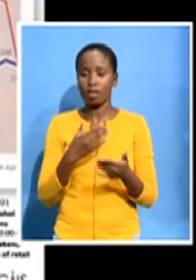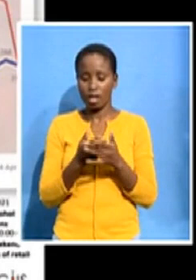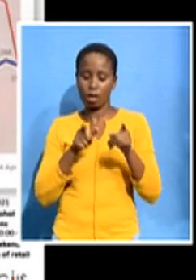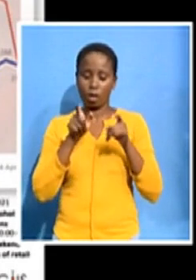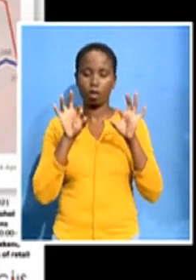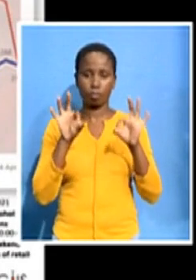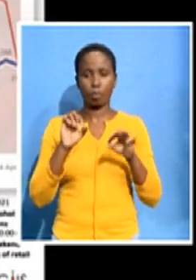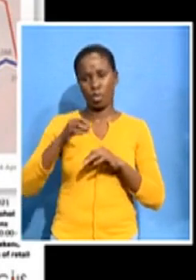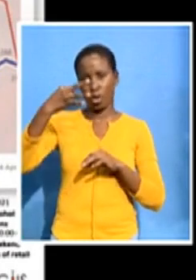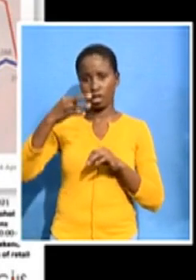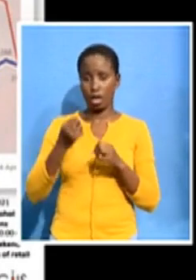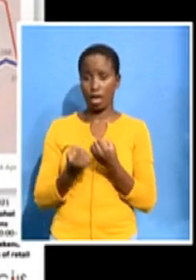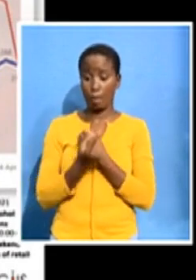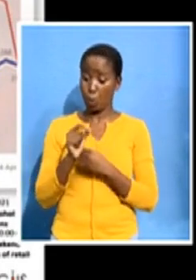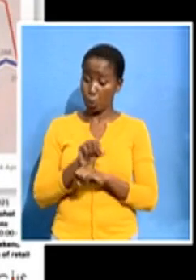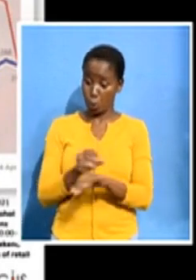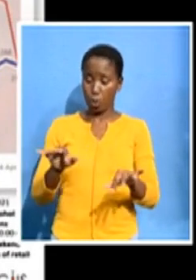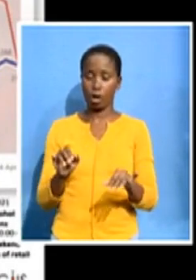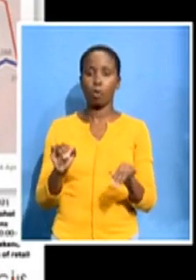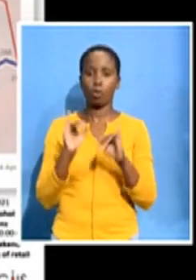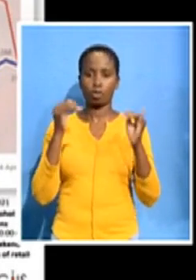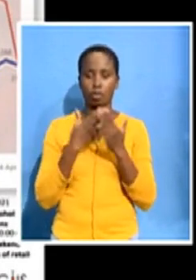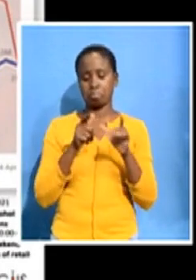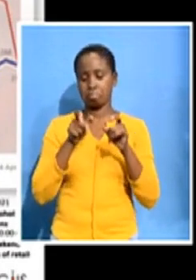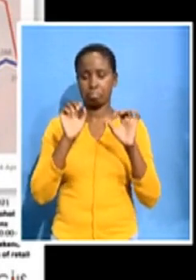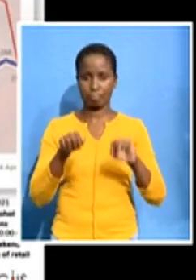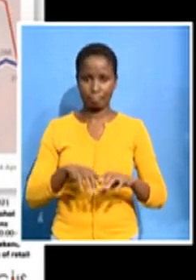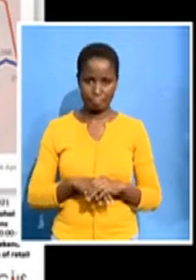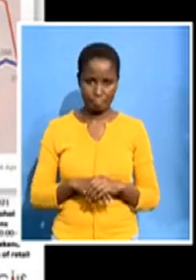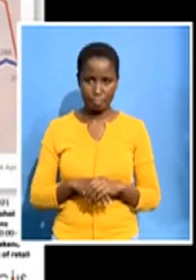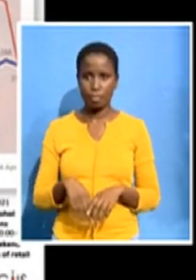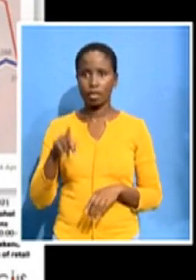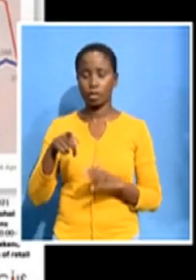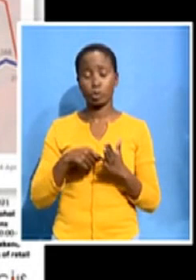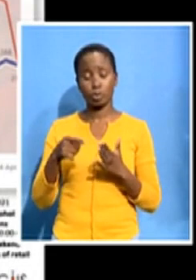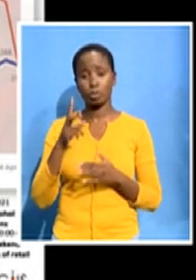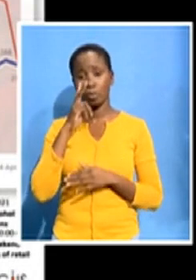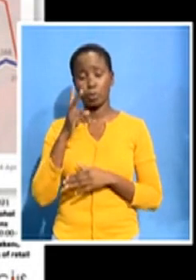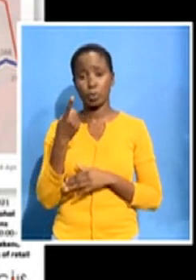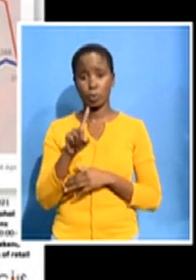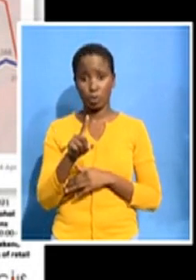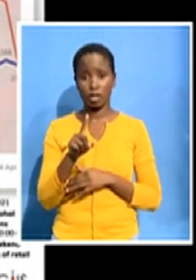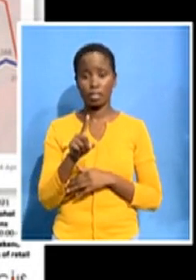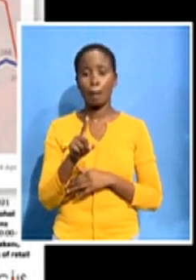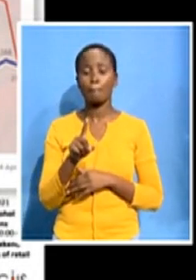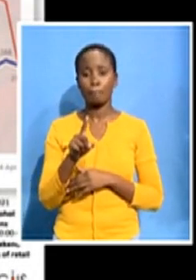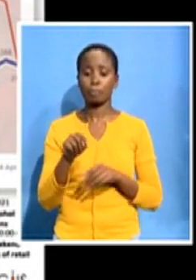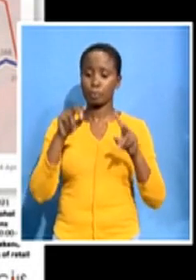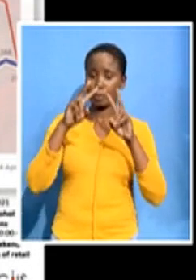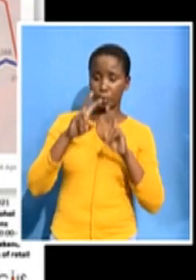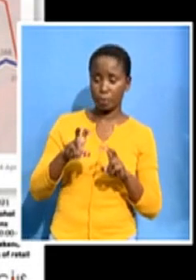Very interesting data for this week is we looked at our Sentinel surveillance trauma report. And this